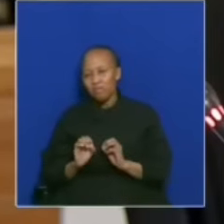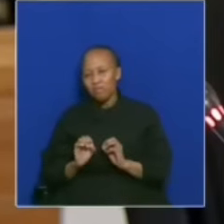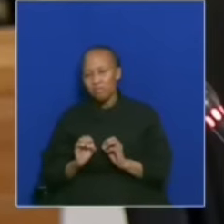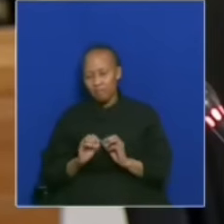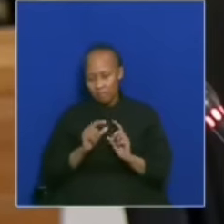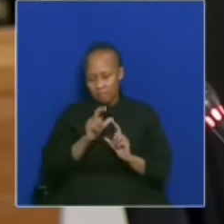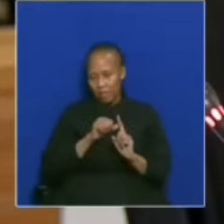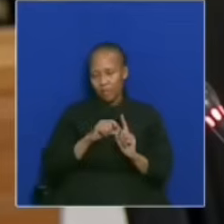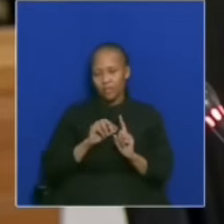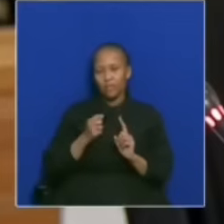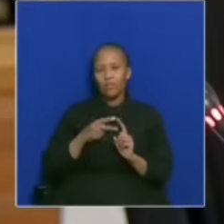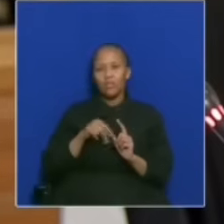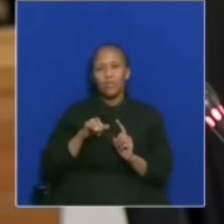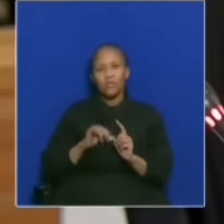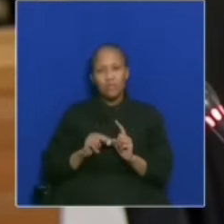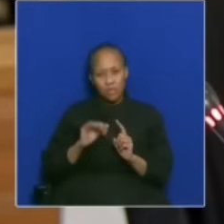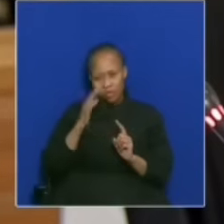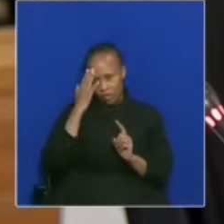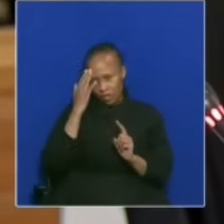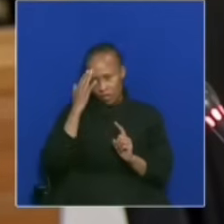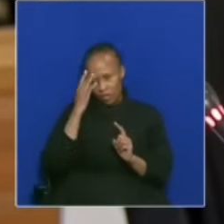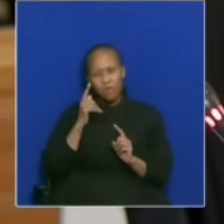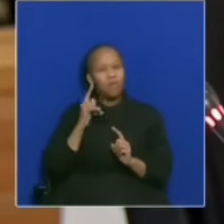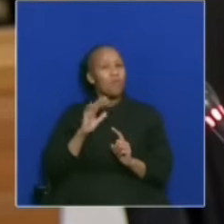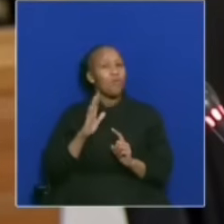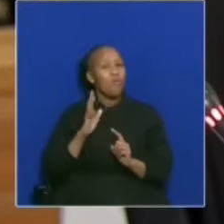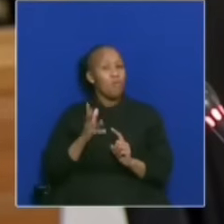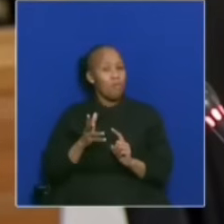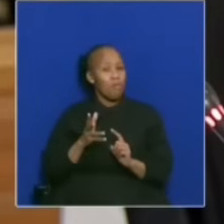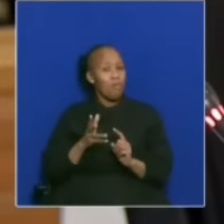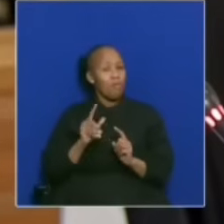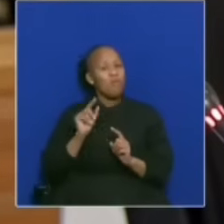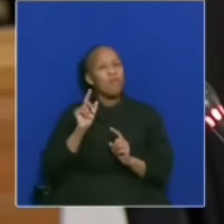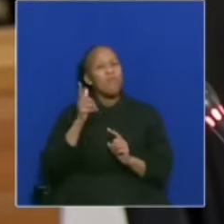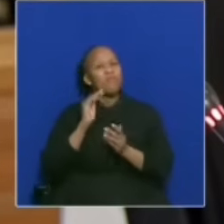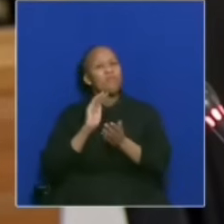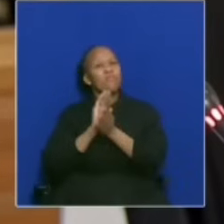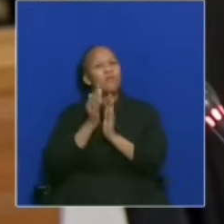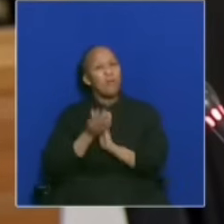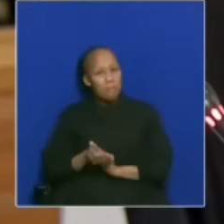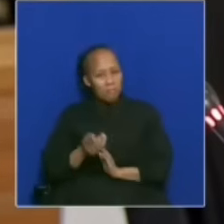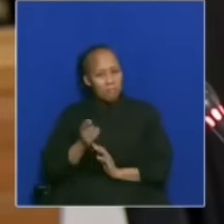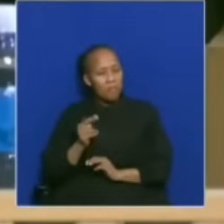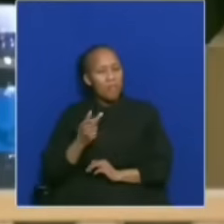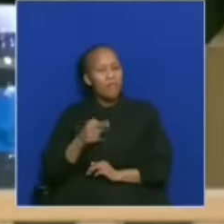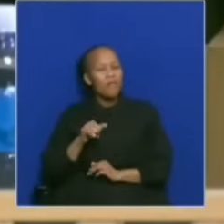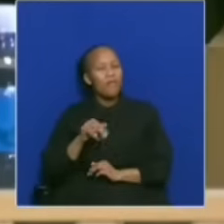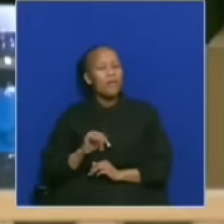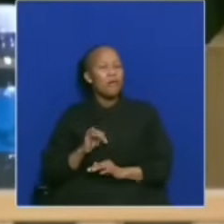think we know. It will become, certainly before this commission ends, we will have established